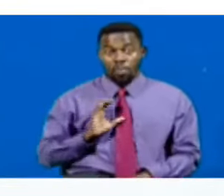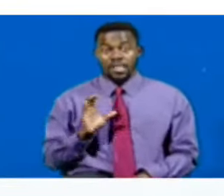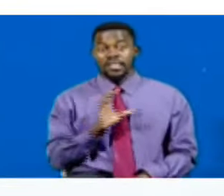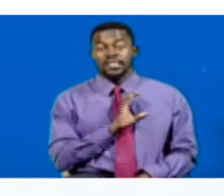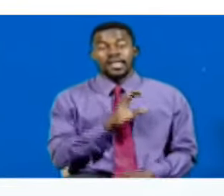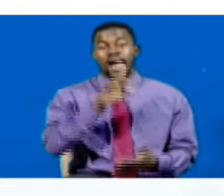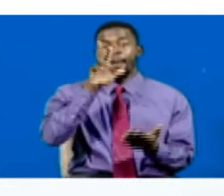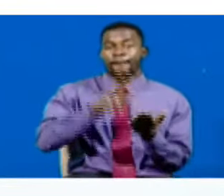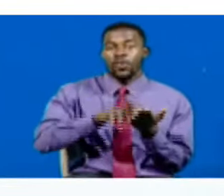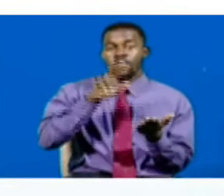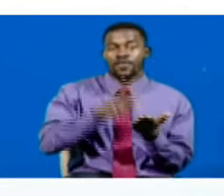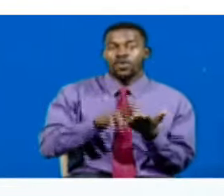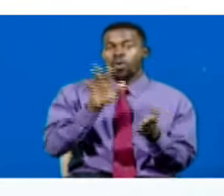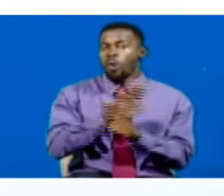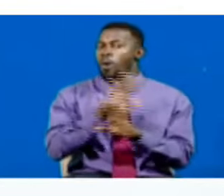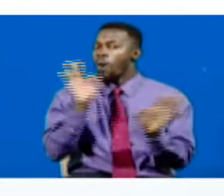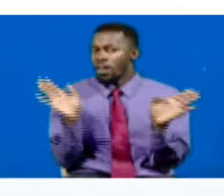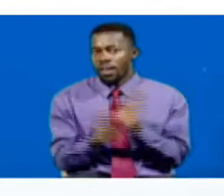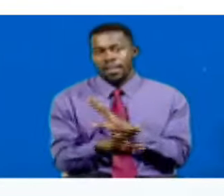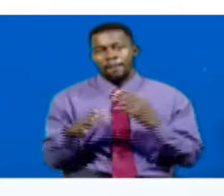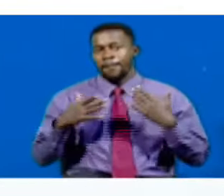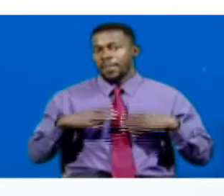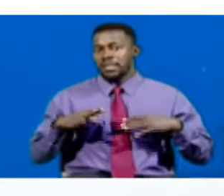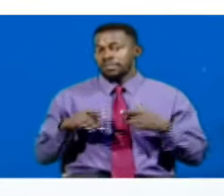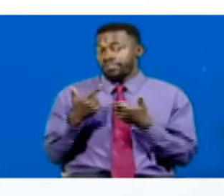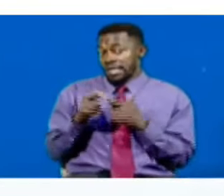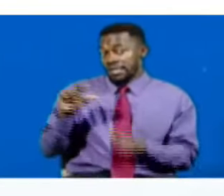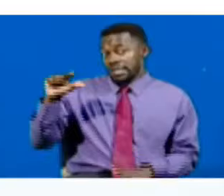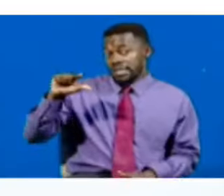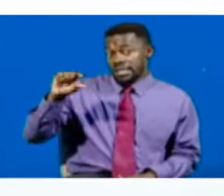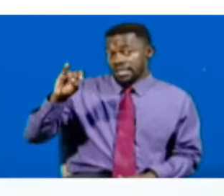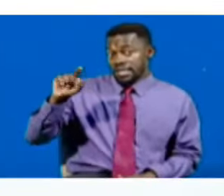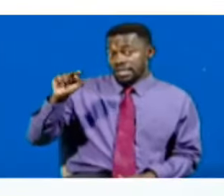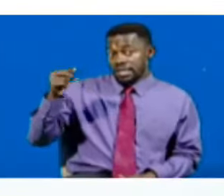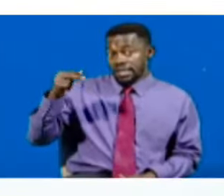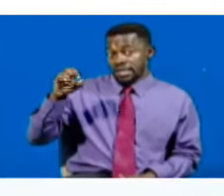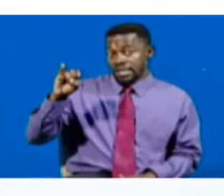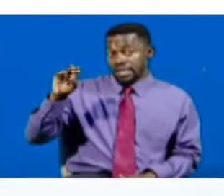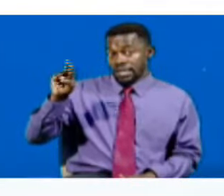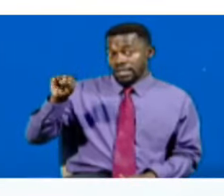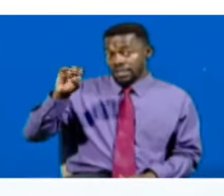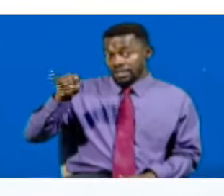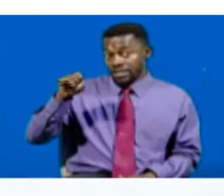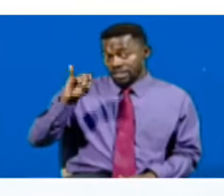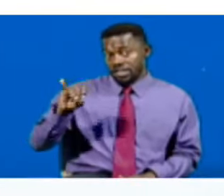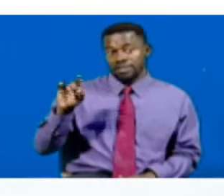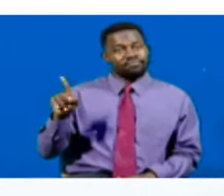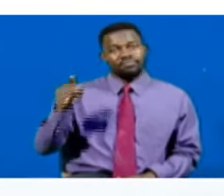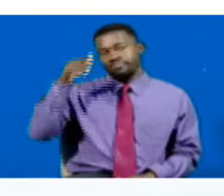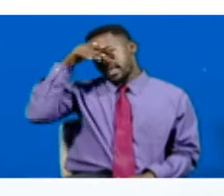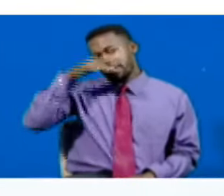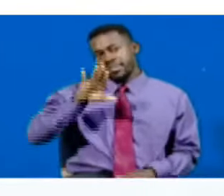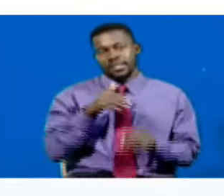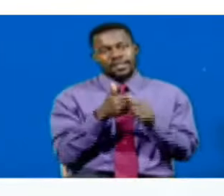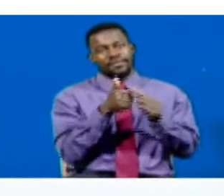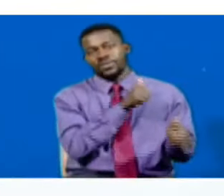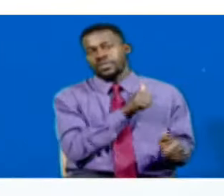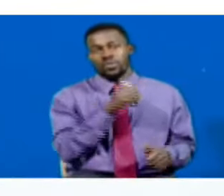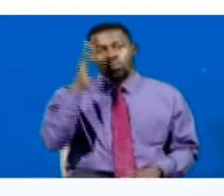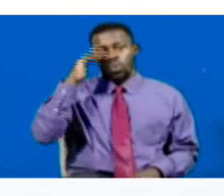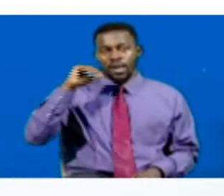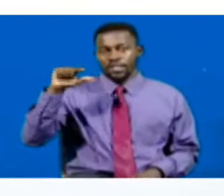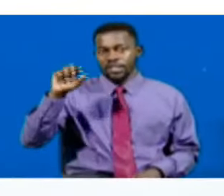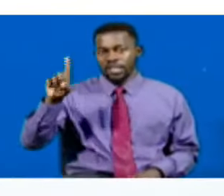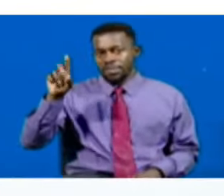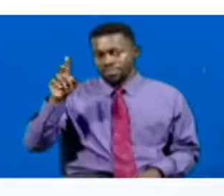the other nominees. Githinji stunned Kenyans after telling the vetting committee that a country's gross domestic product, GDP,